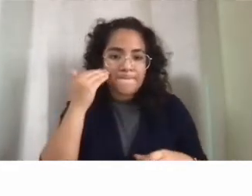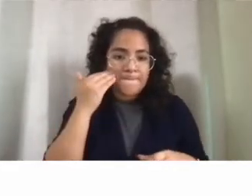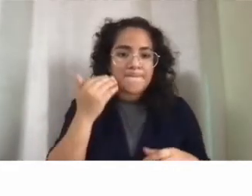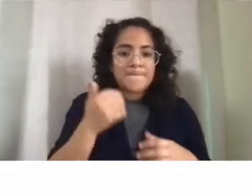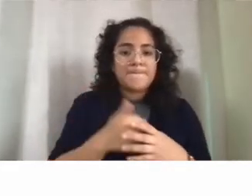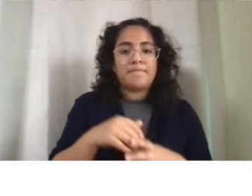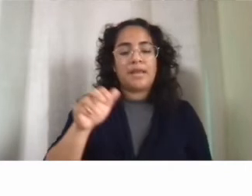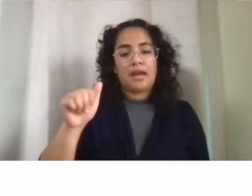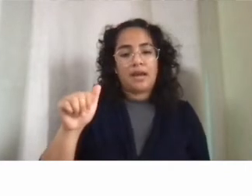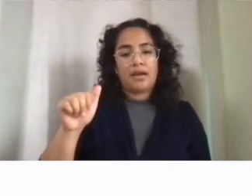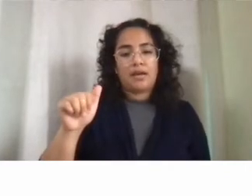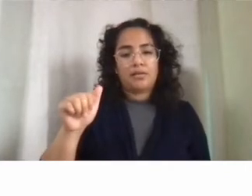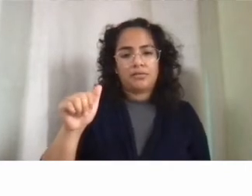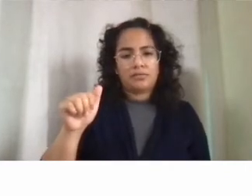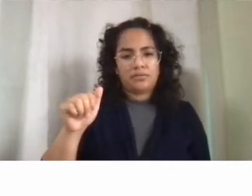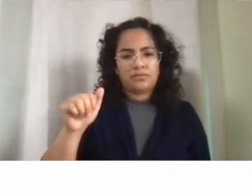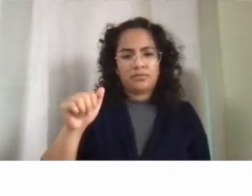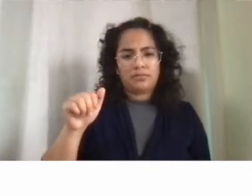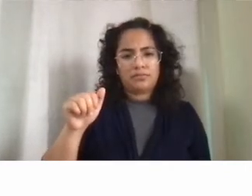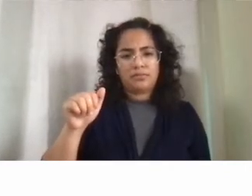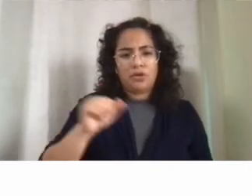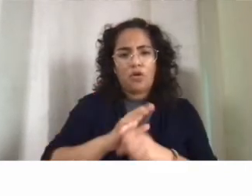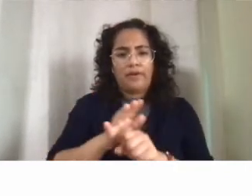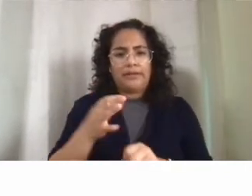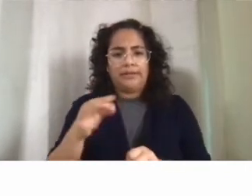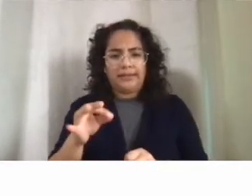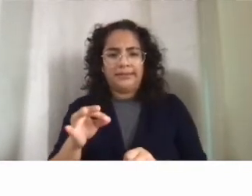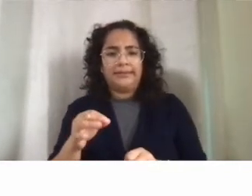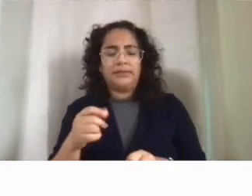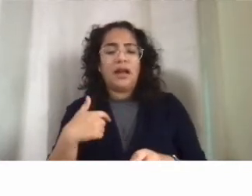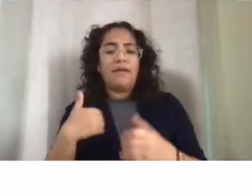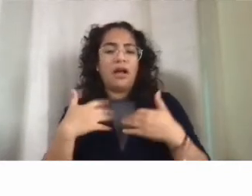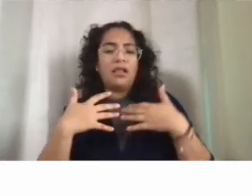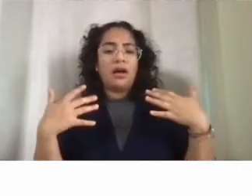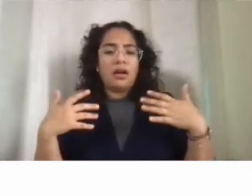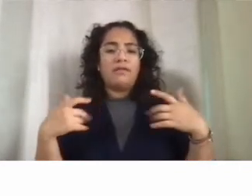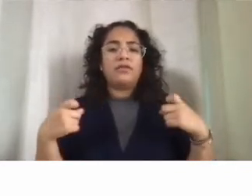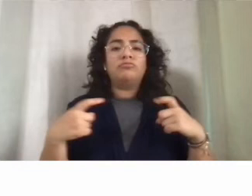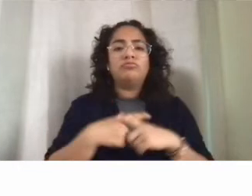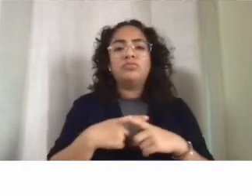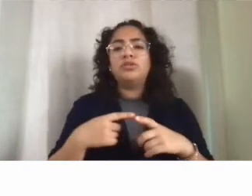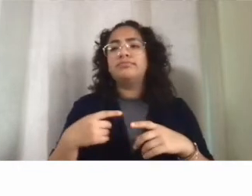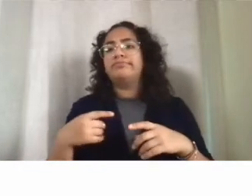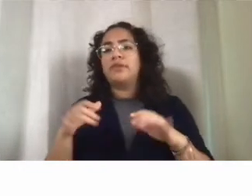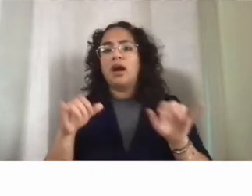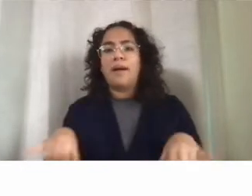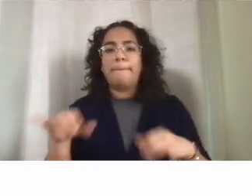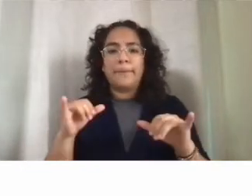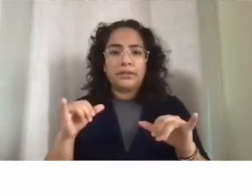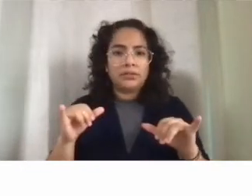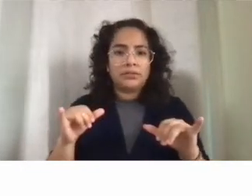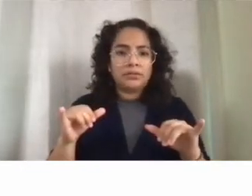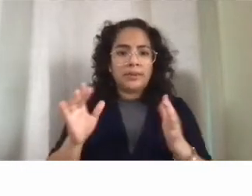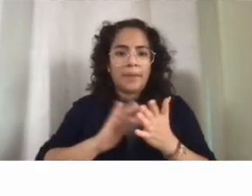Paxlovid for COVID-19 has a lot of interactions with very common medications, such as statins